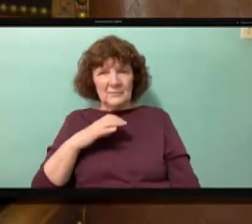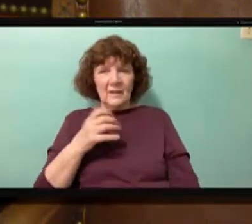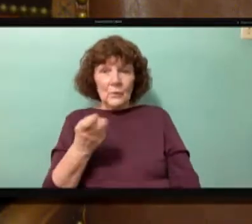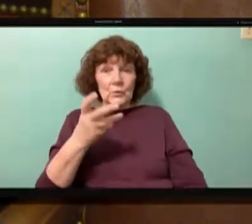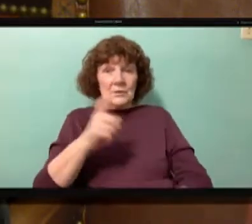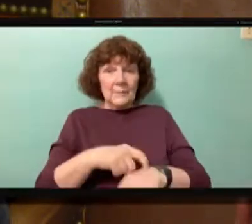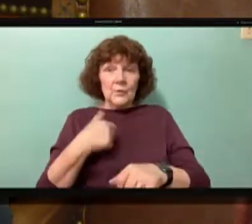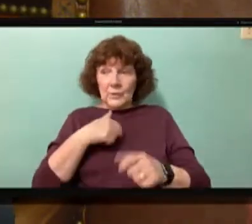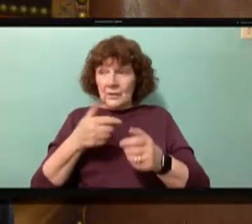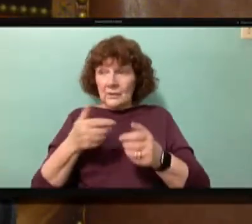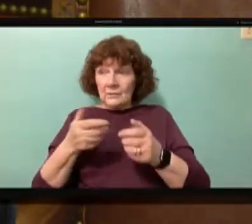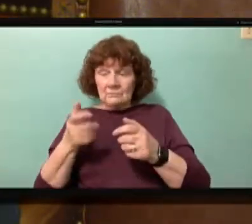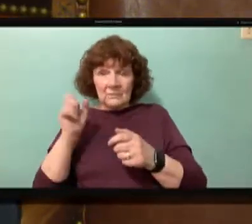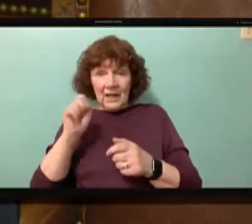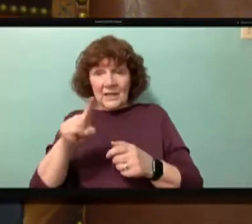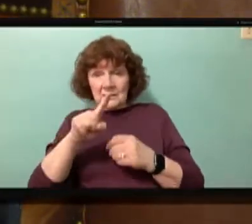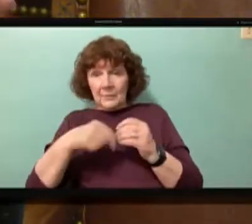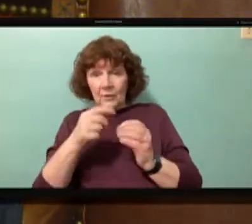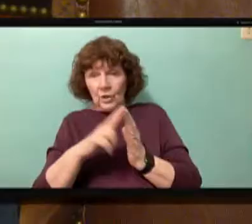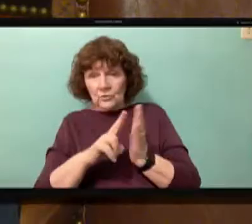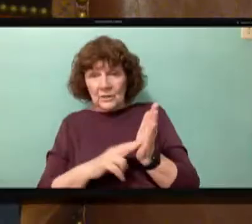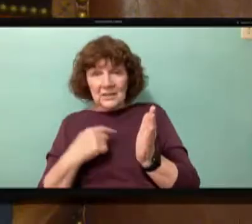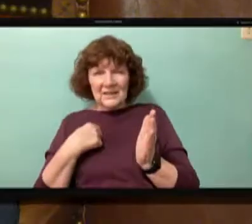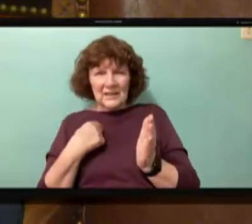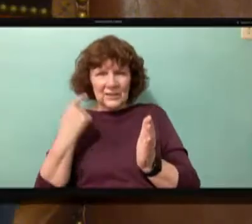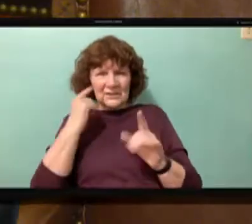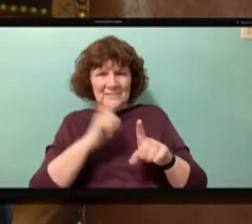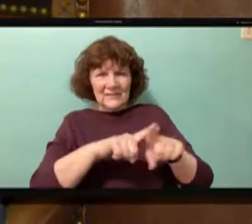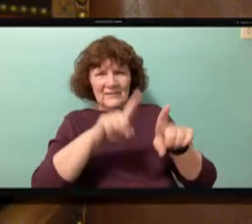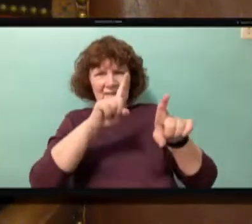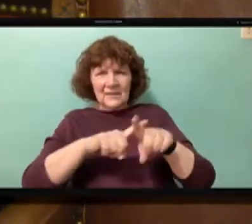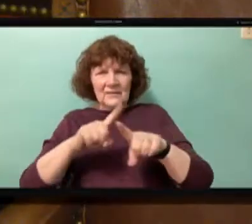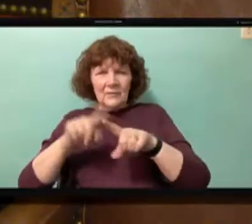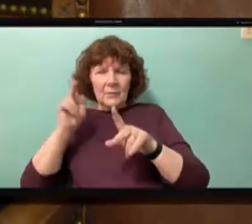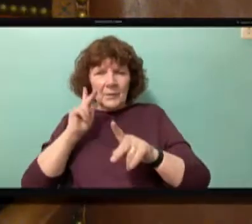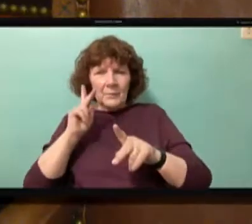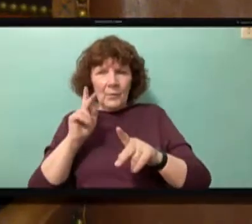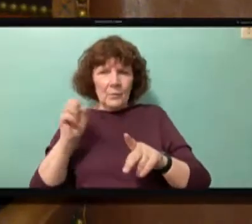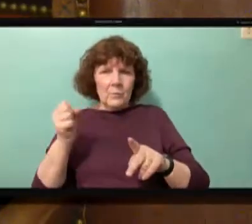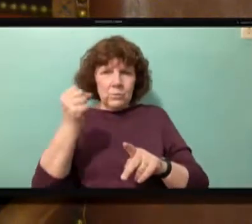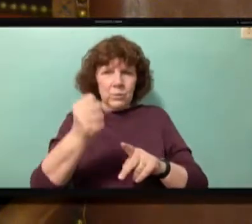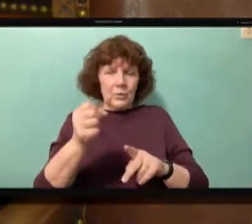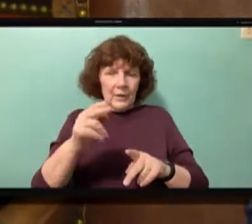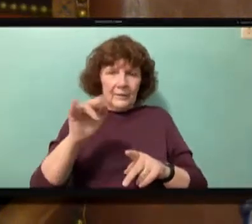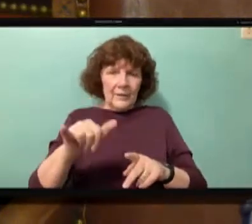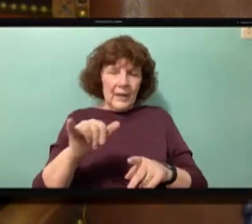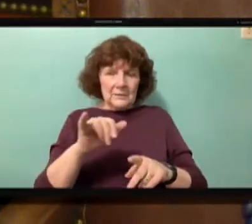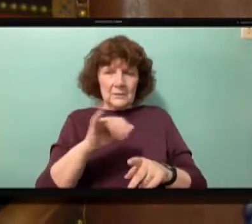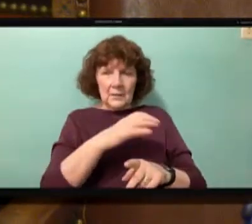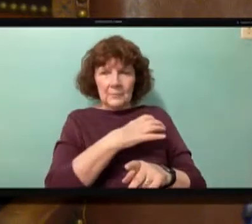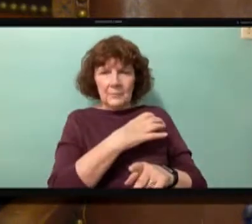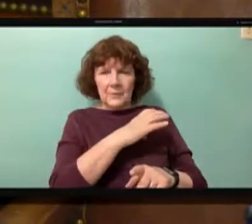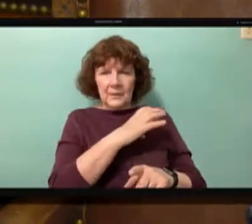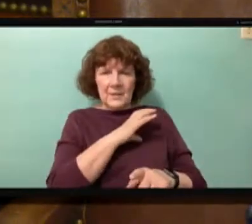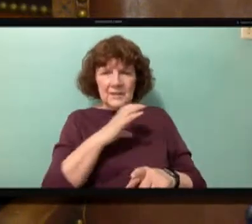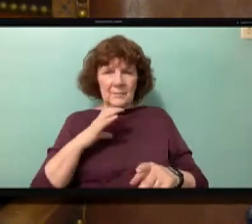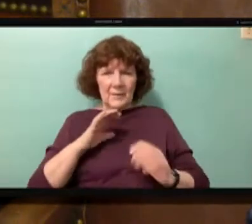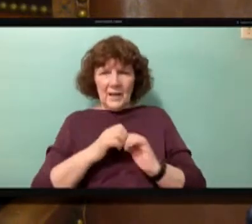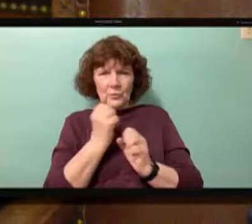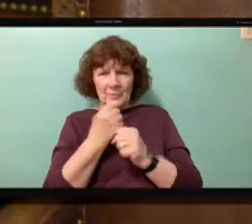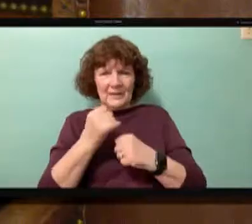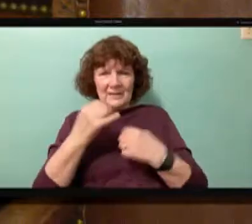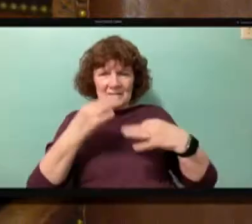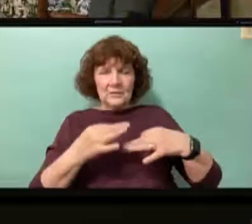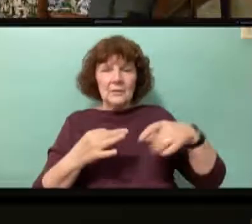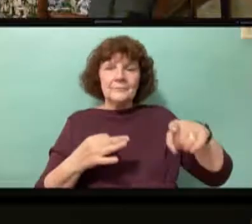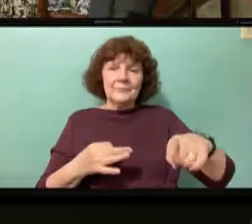contracts, and I've heard different folks have been put on there, but how is that decision made? Case by case, honestly. It